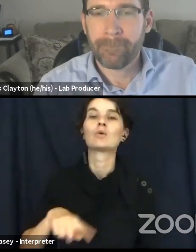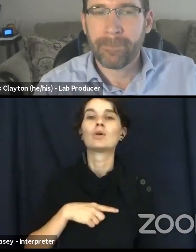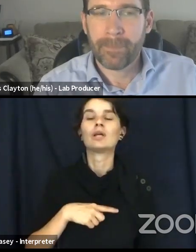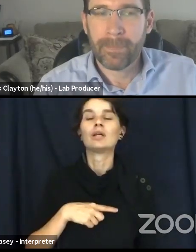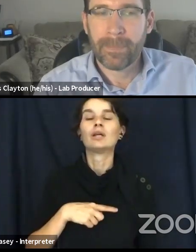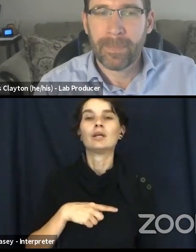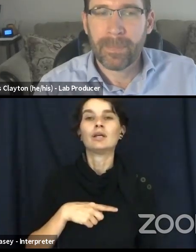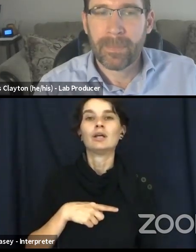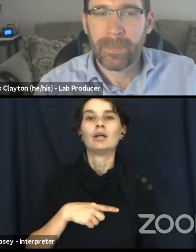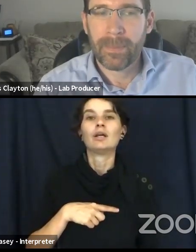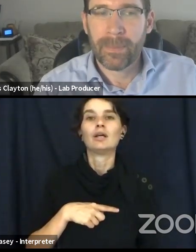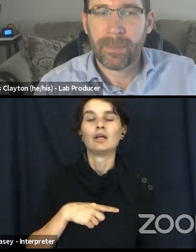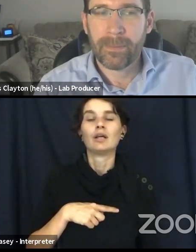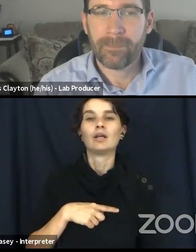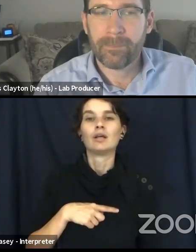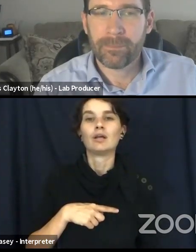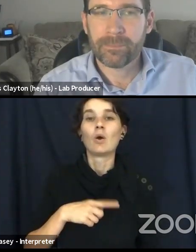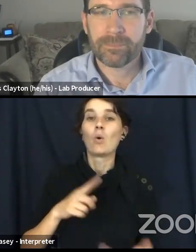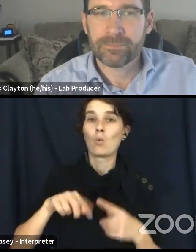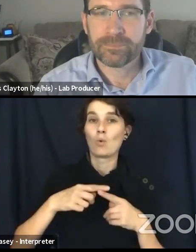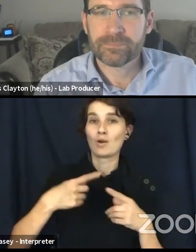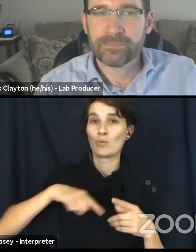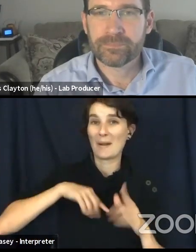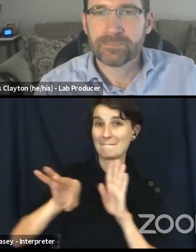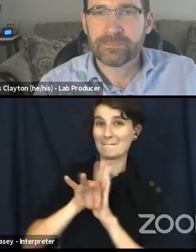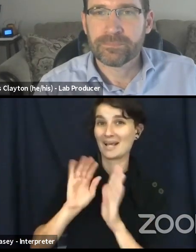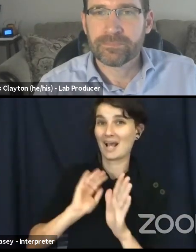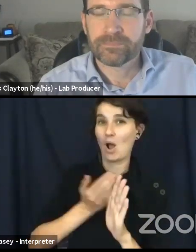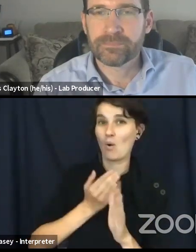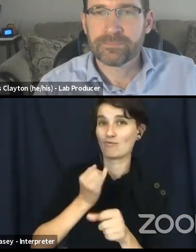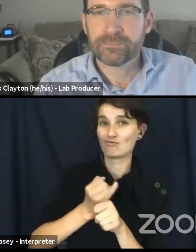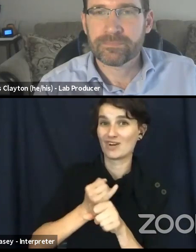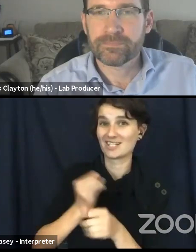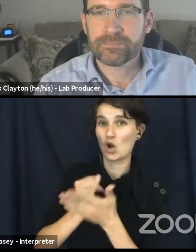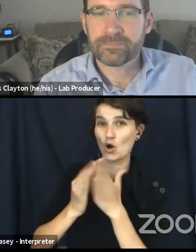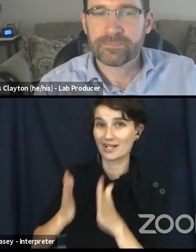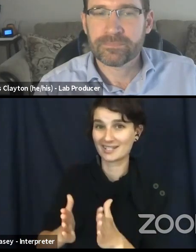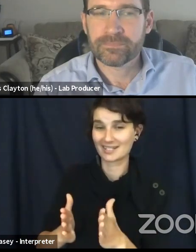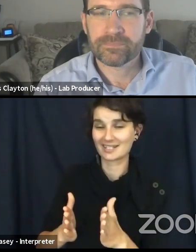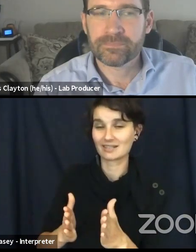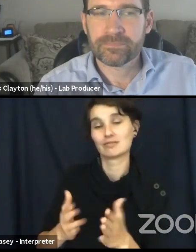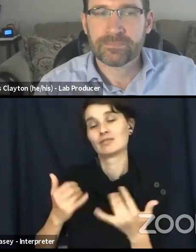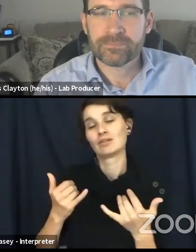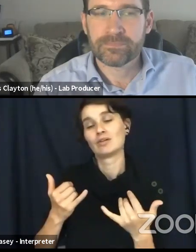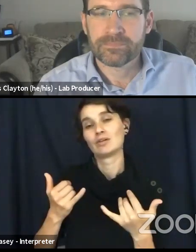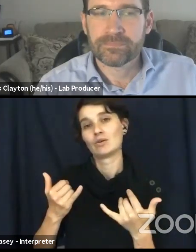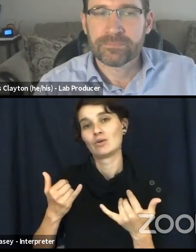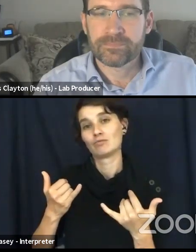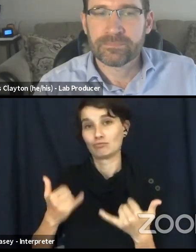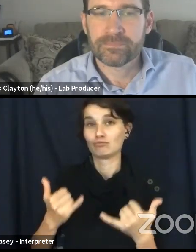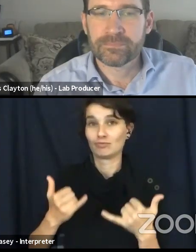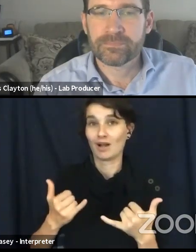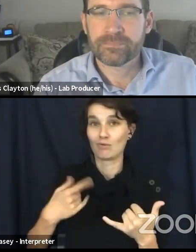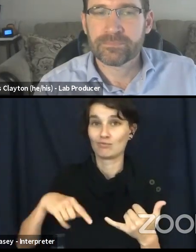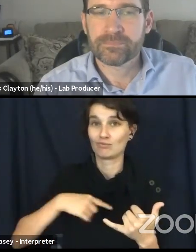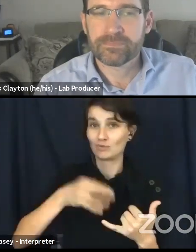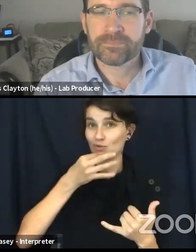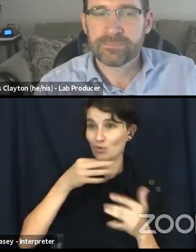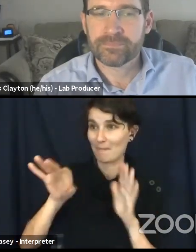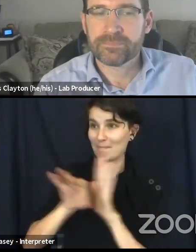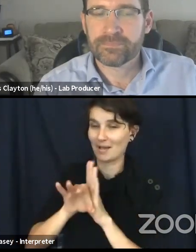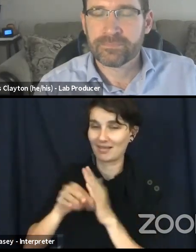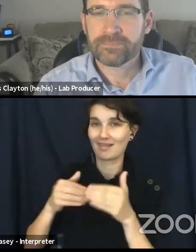we intentionally engage those questions when we select our resident artists. We're currently in the process of selecting our next generation. And yeah, that's very